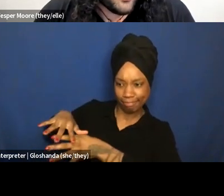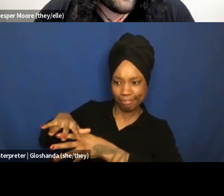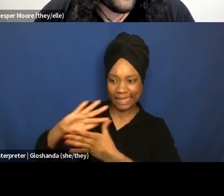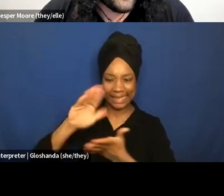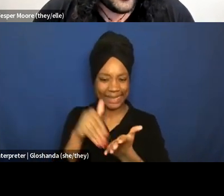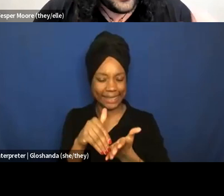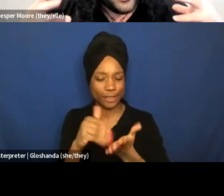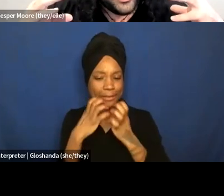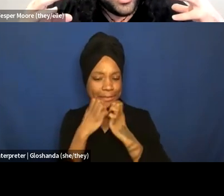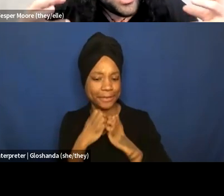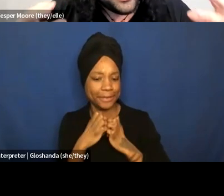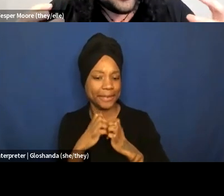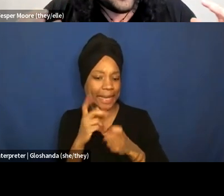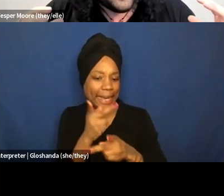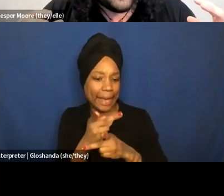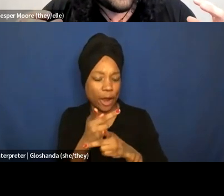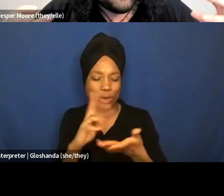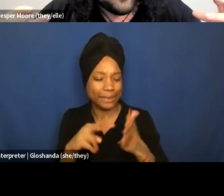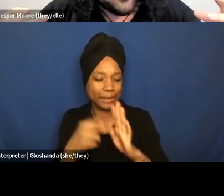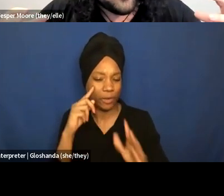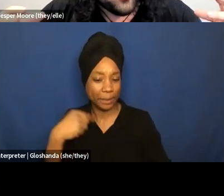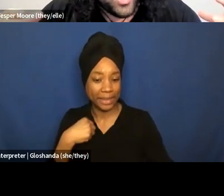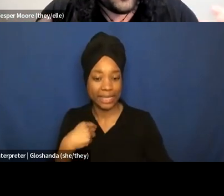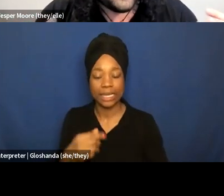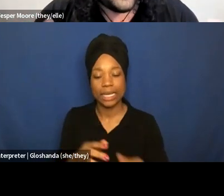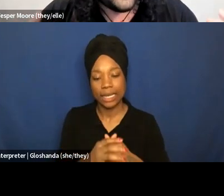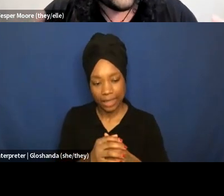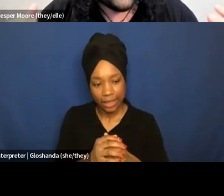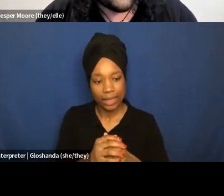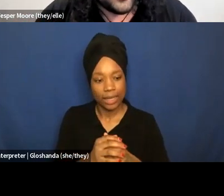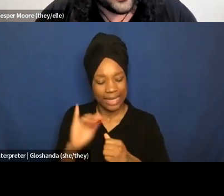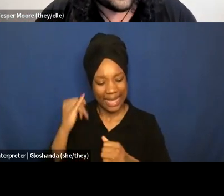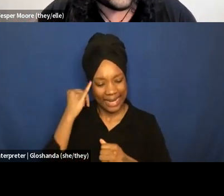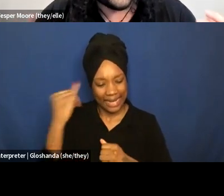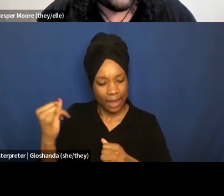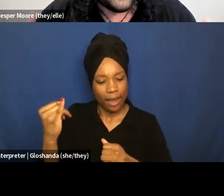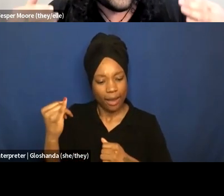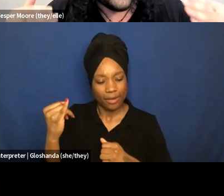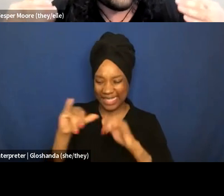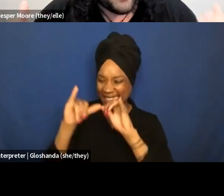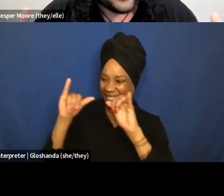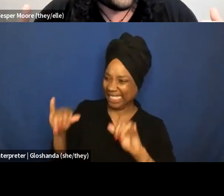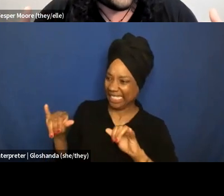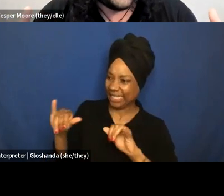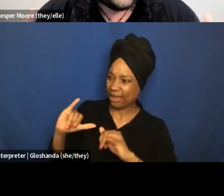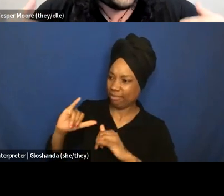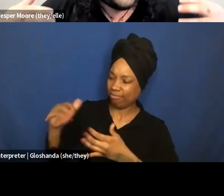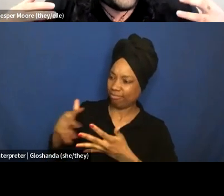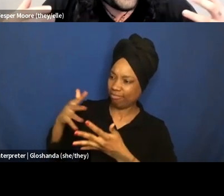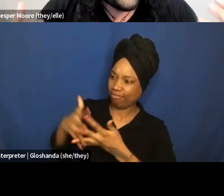really in that idea of when we say systems of care, can something